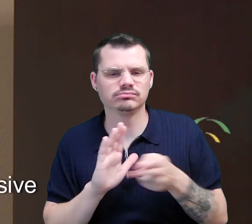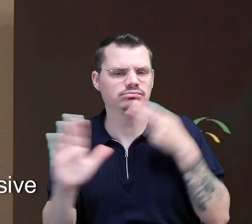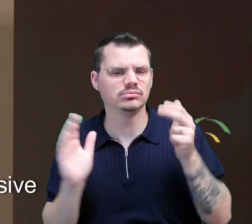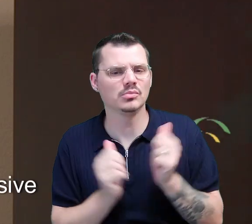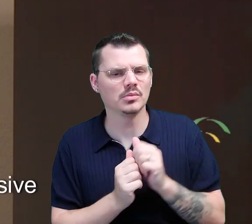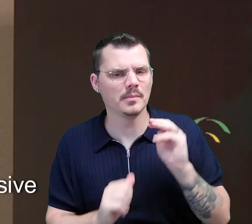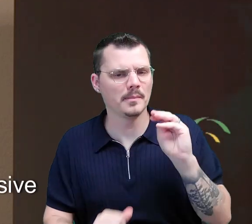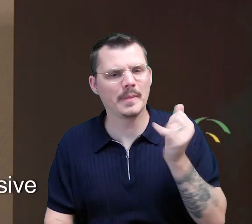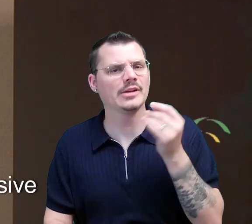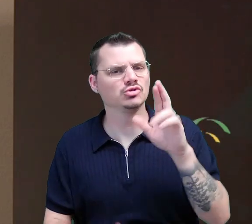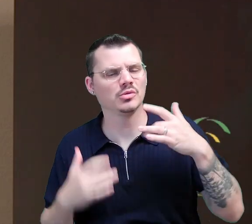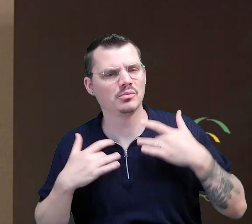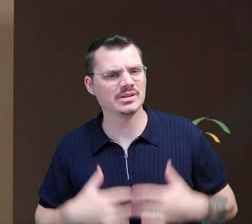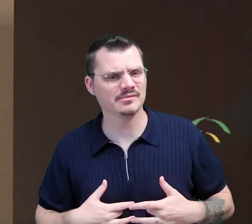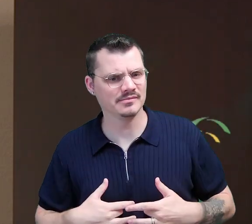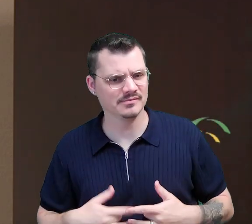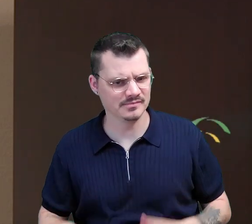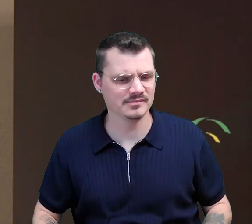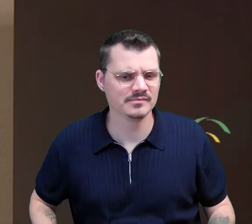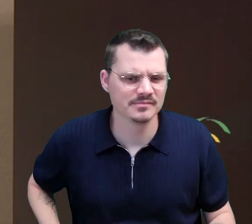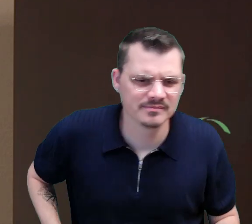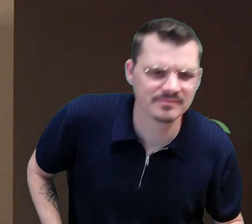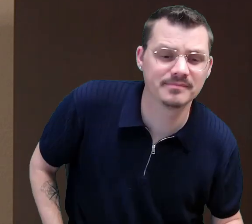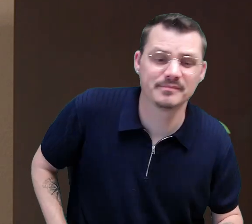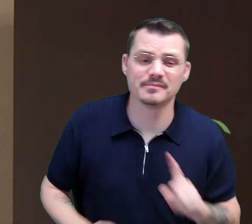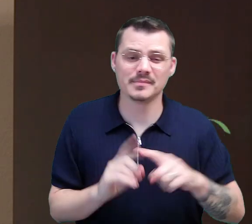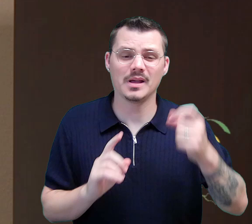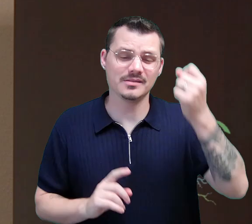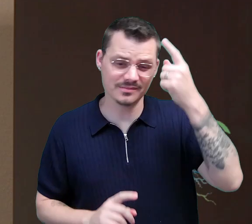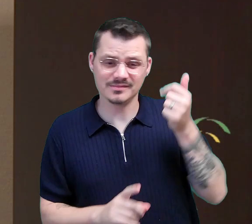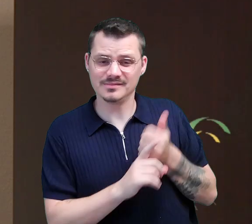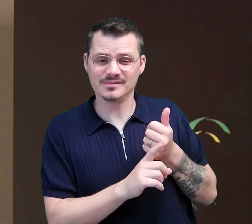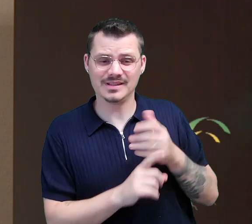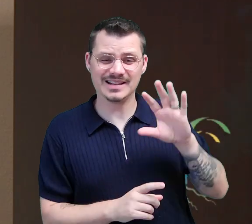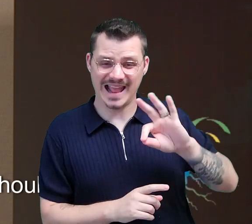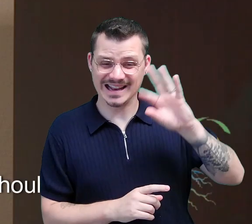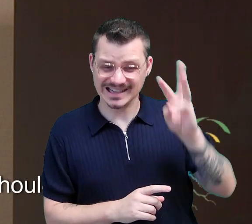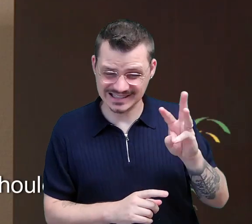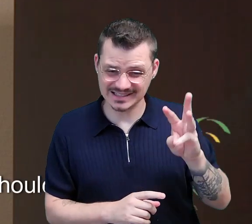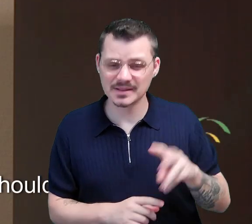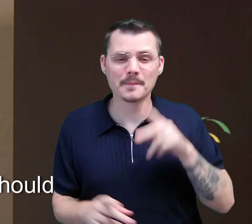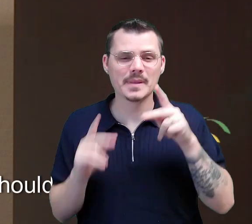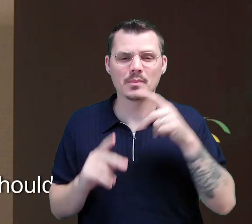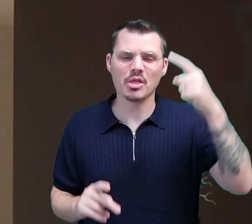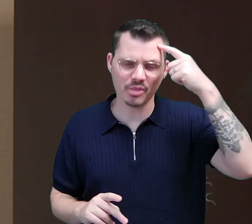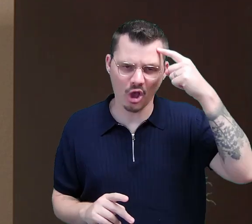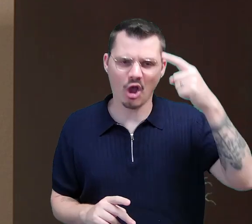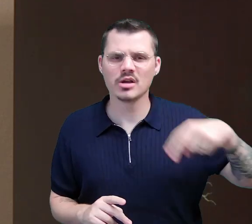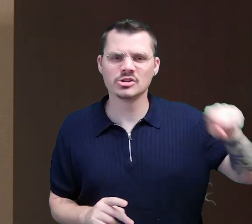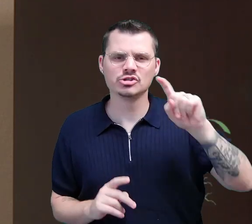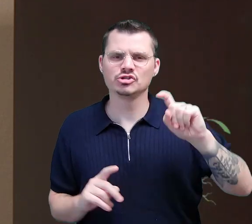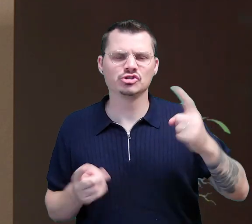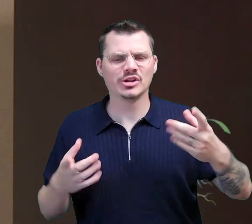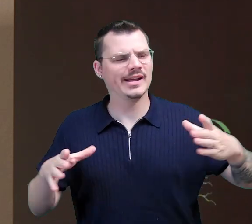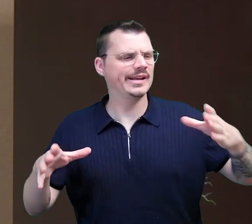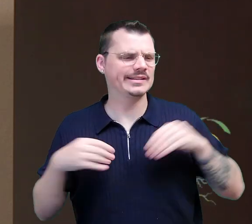they diagnosed major depressive disorder. Yet because she was 96, there were people that thought they should just accept that